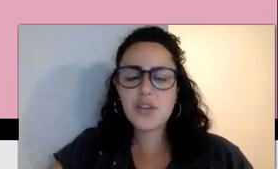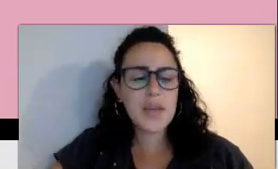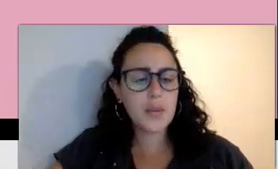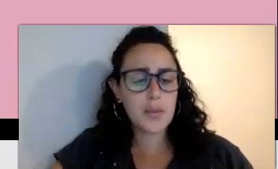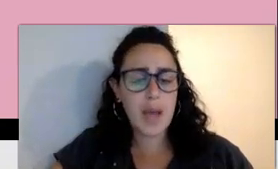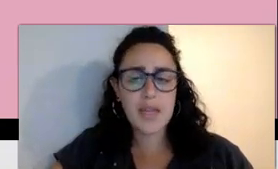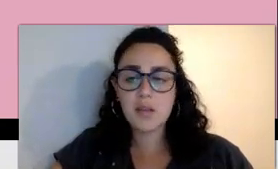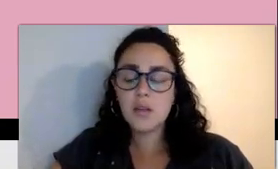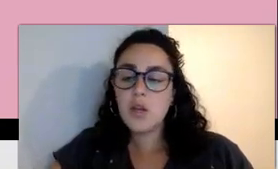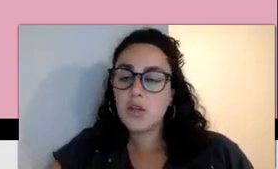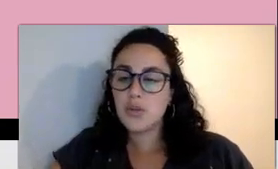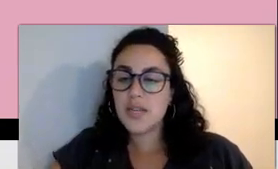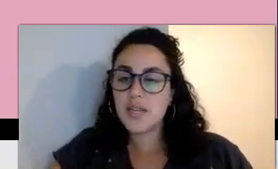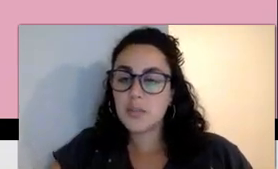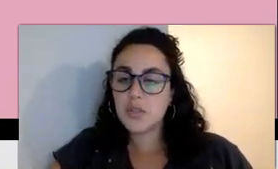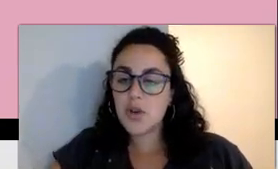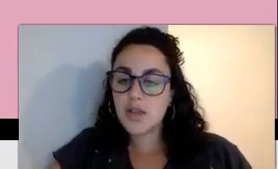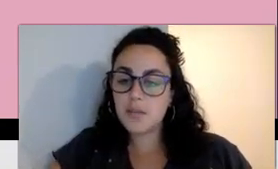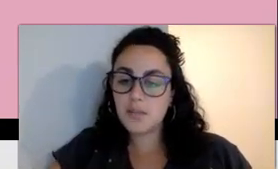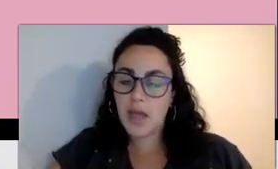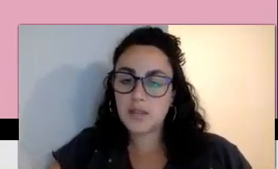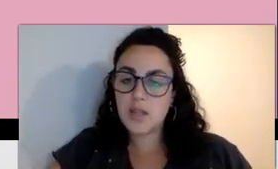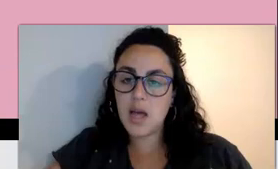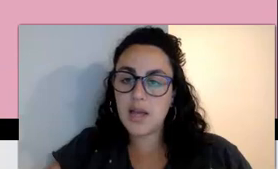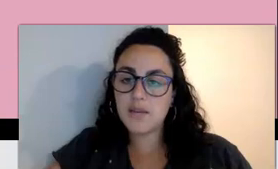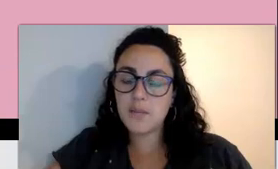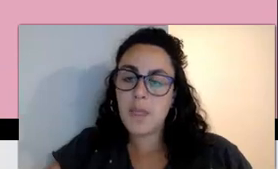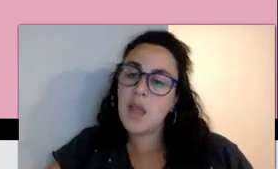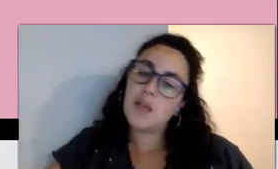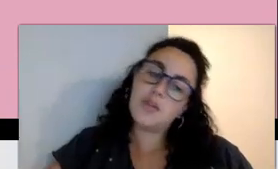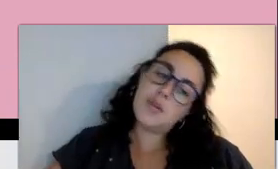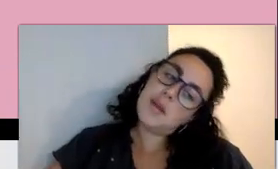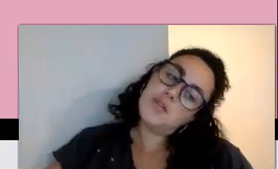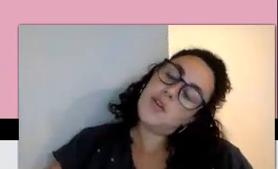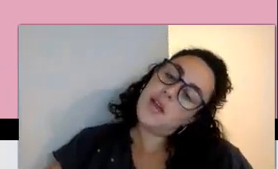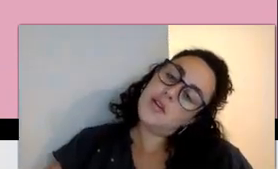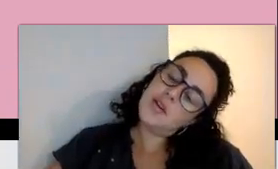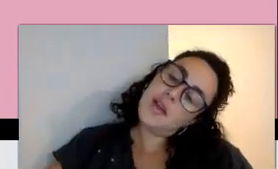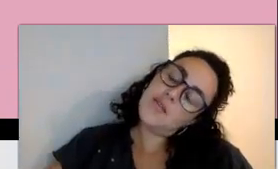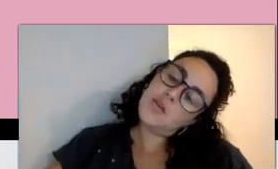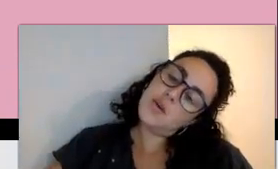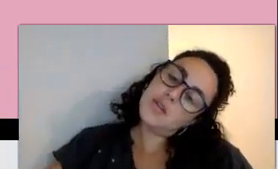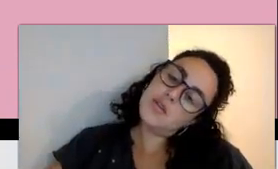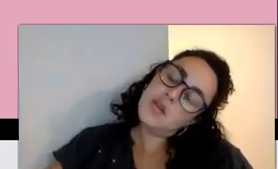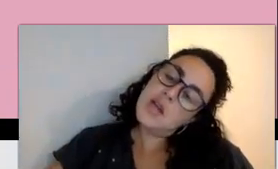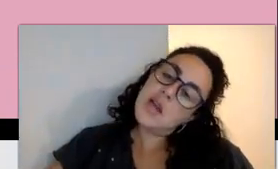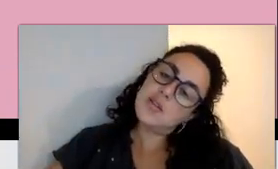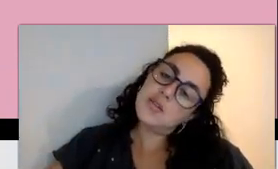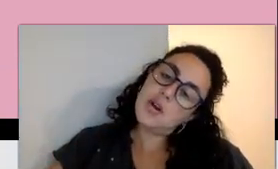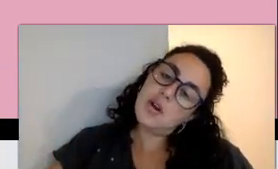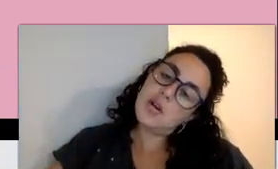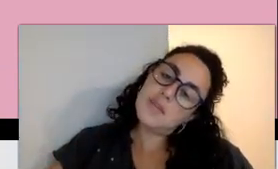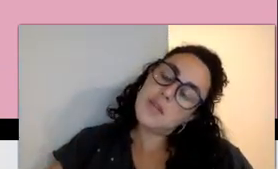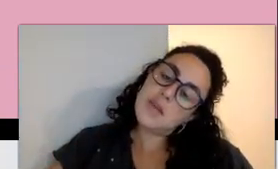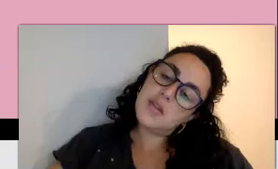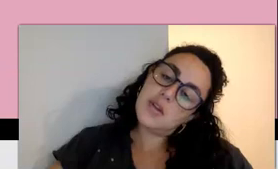Here's how you can make it with your body. You stand up straight, that's the line, and you can bend your head, your neck if you want to, and use